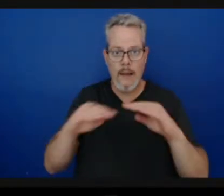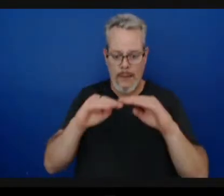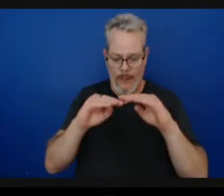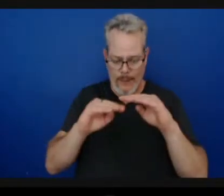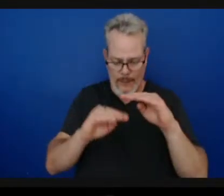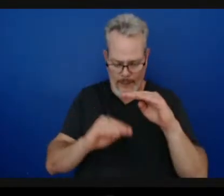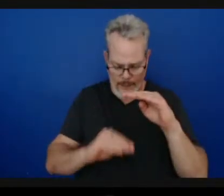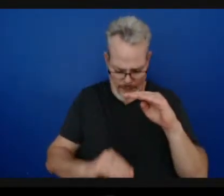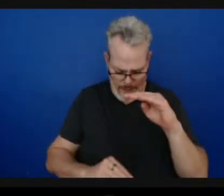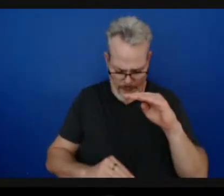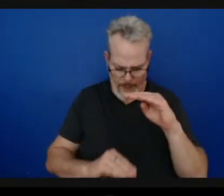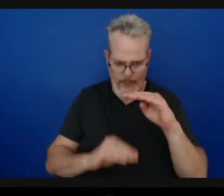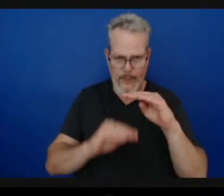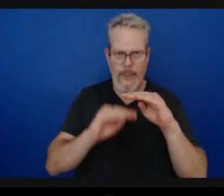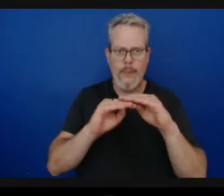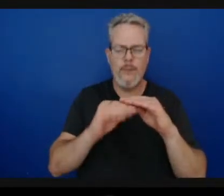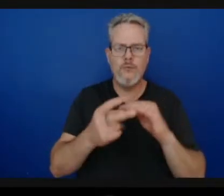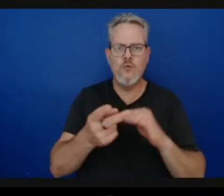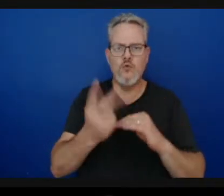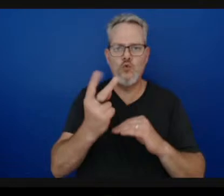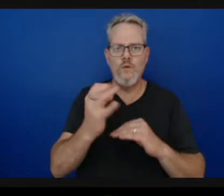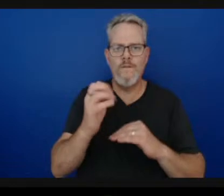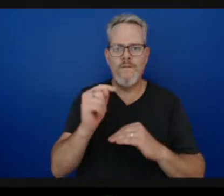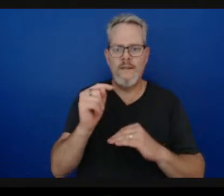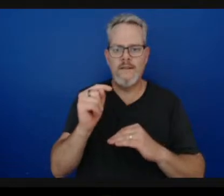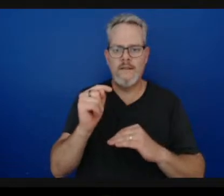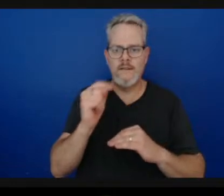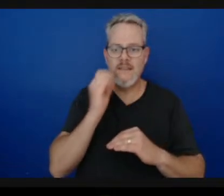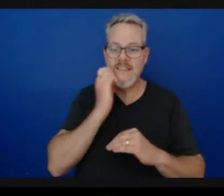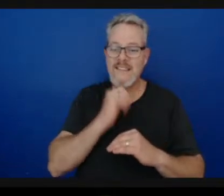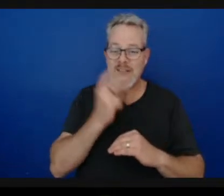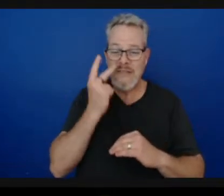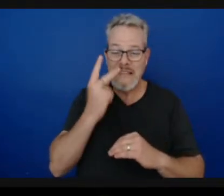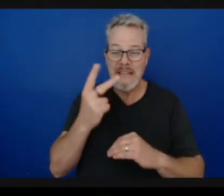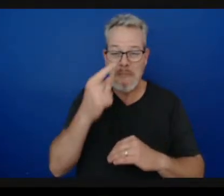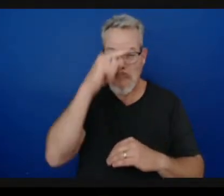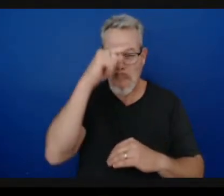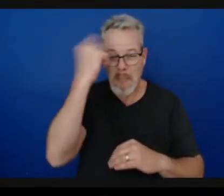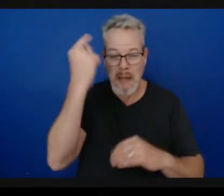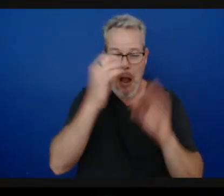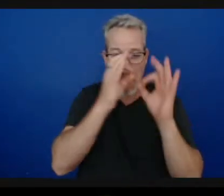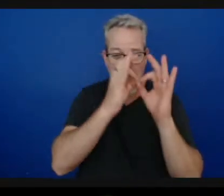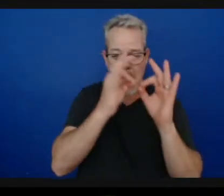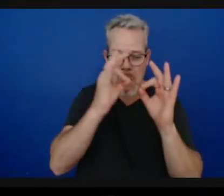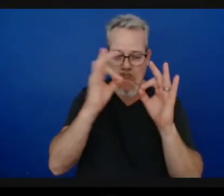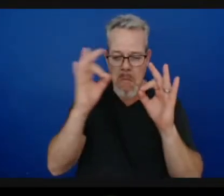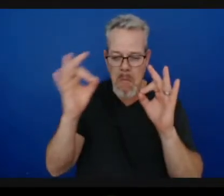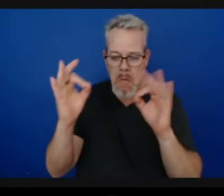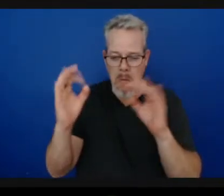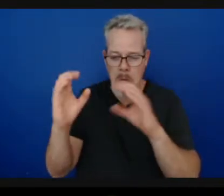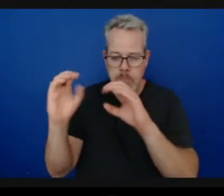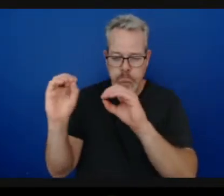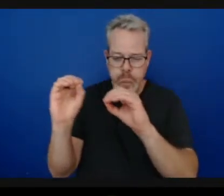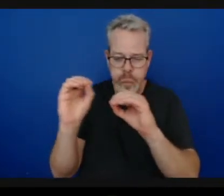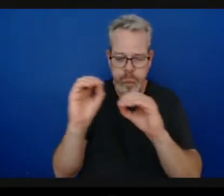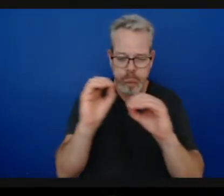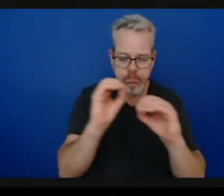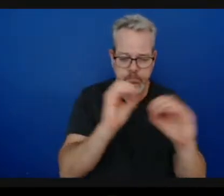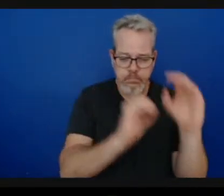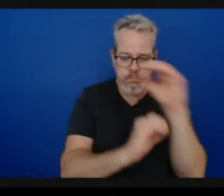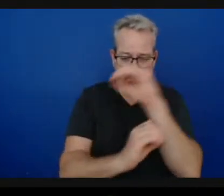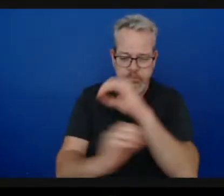The black blots moving along in the flow varied in size